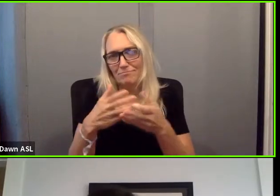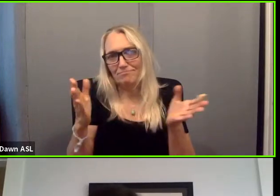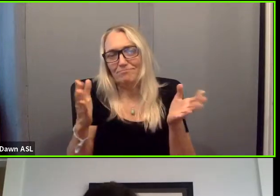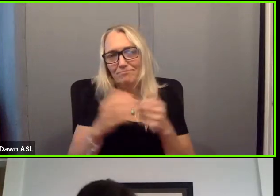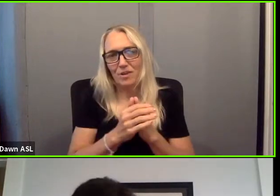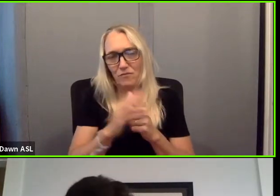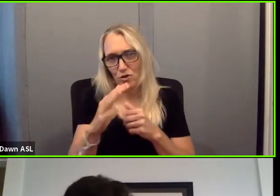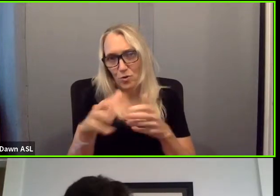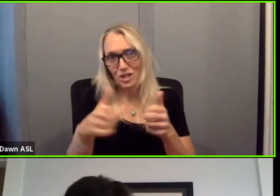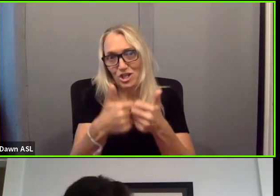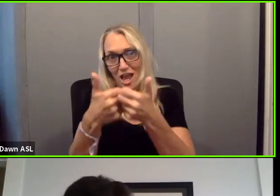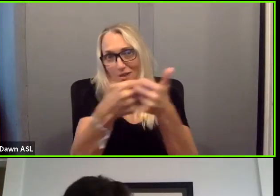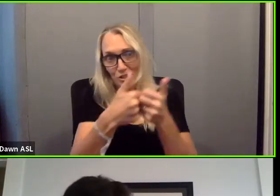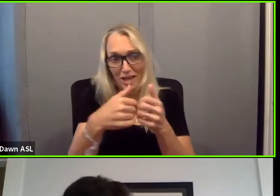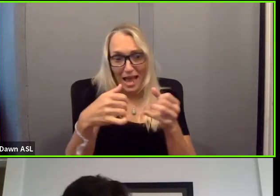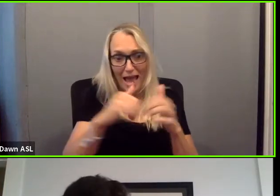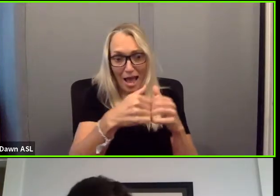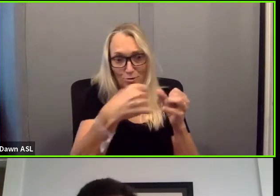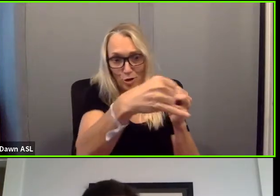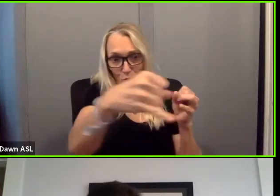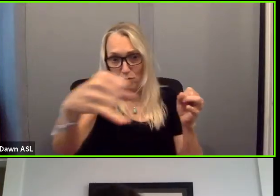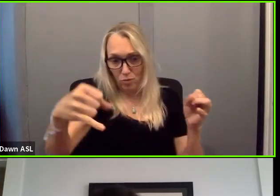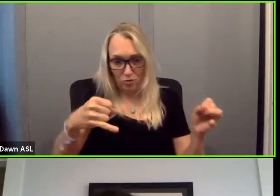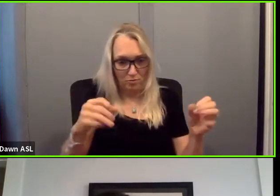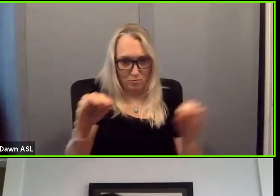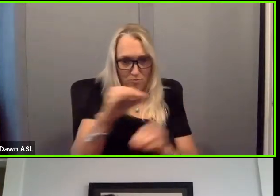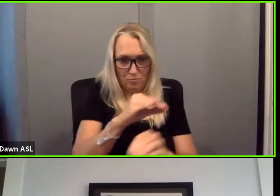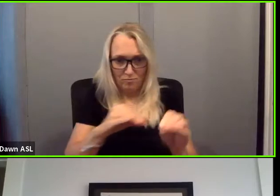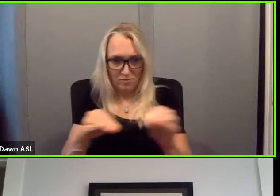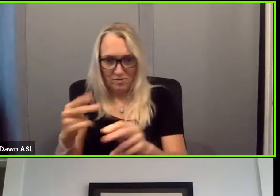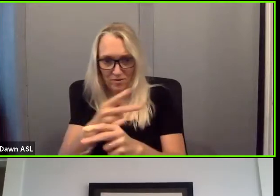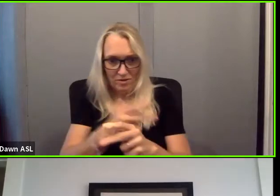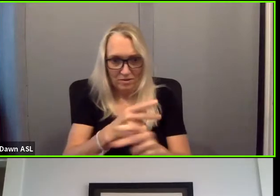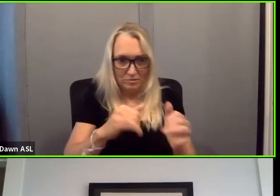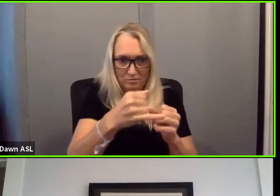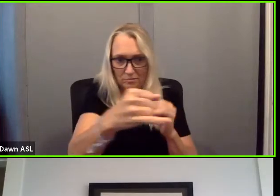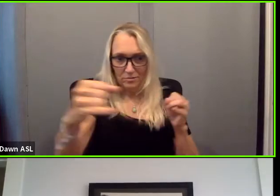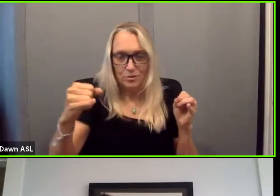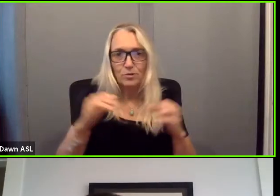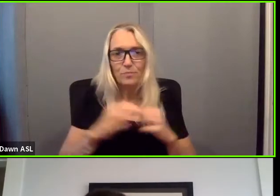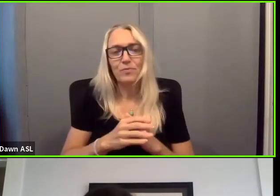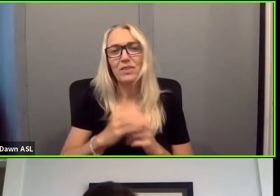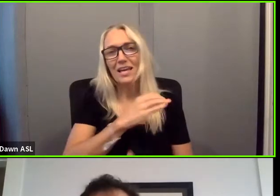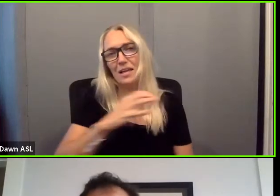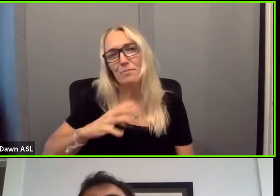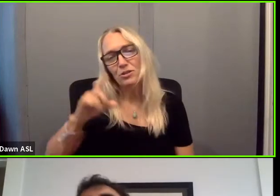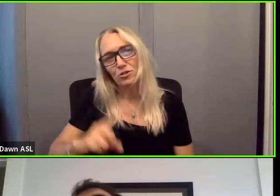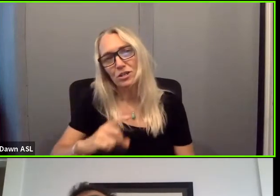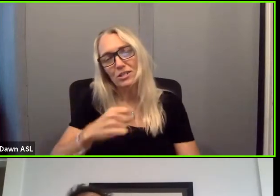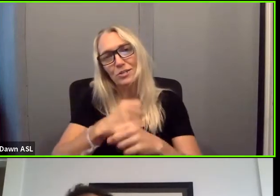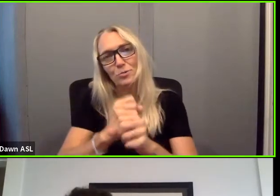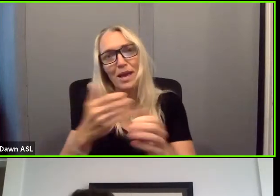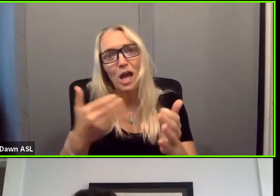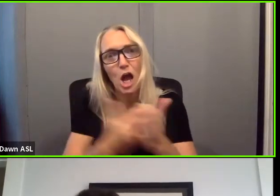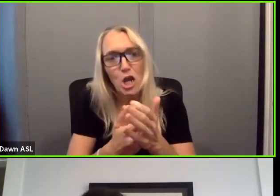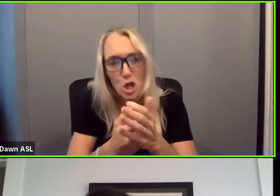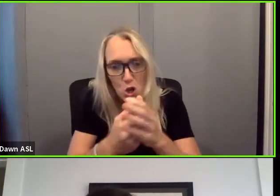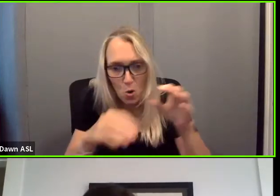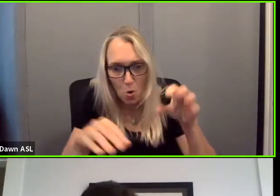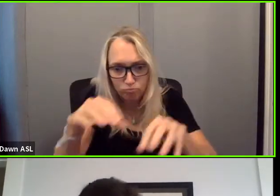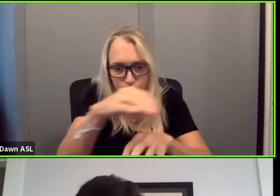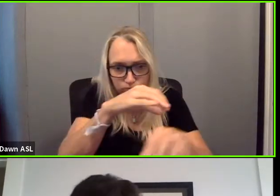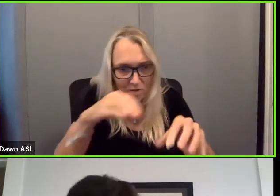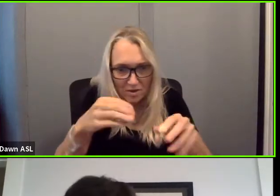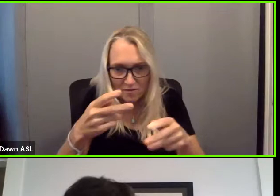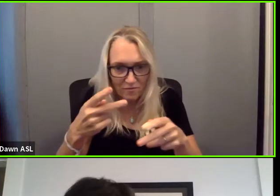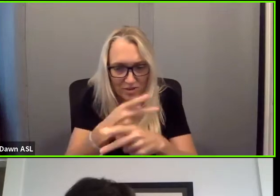your redistricting commission faces this year. In essence, commissioners have to create a new puzzle out of the state,